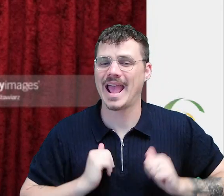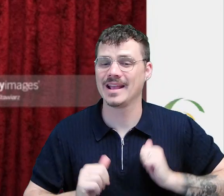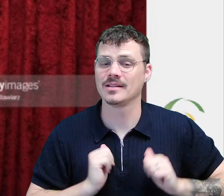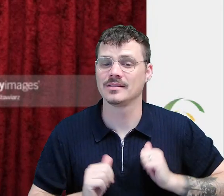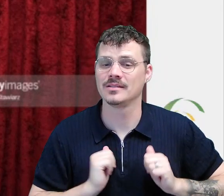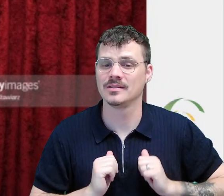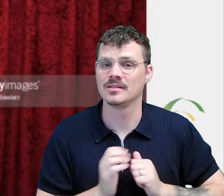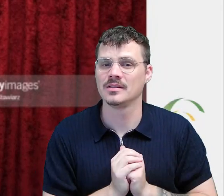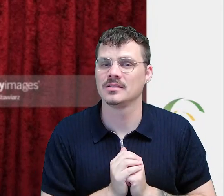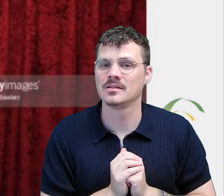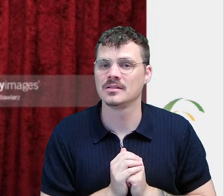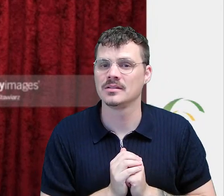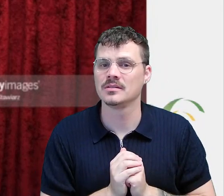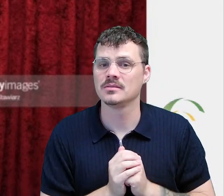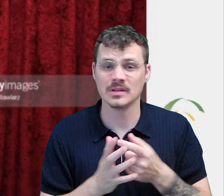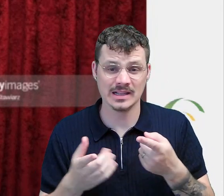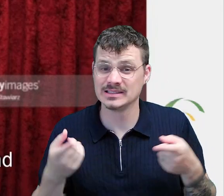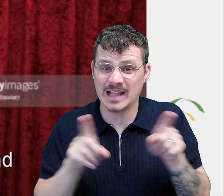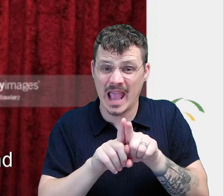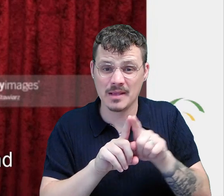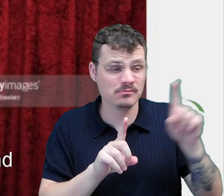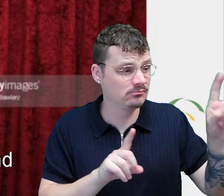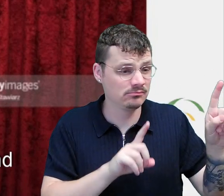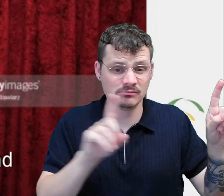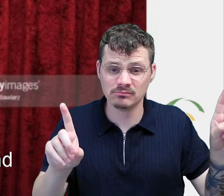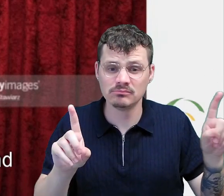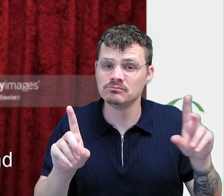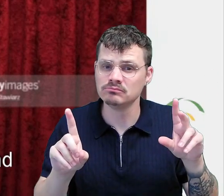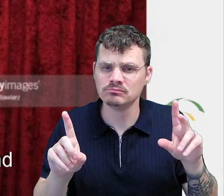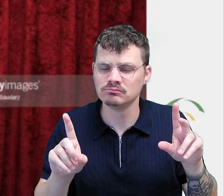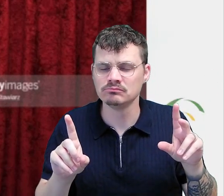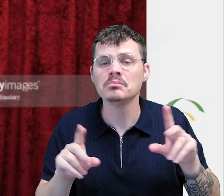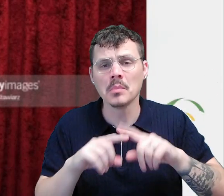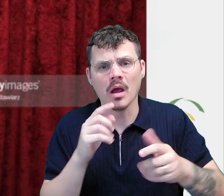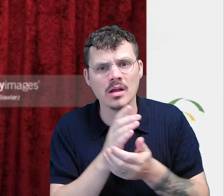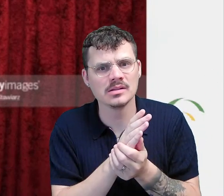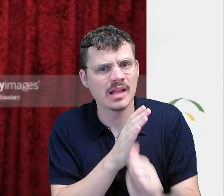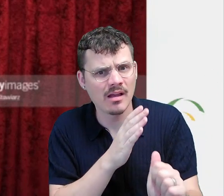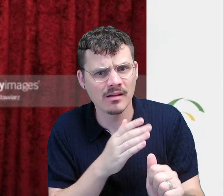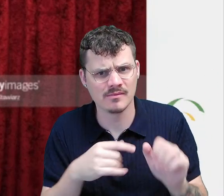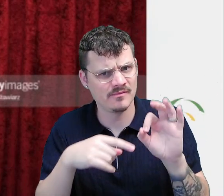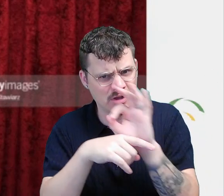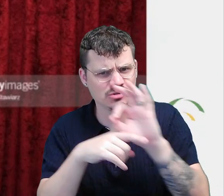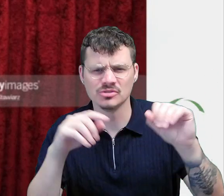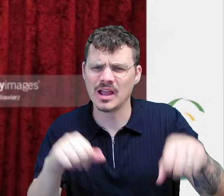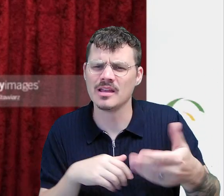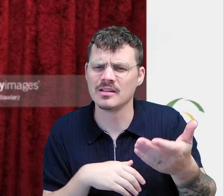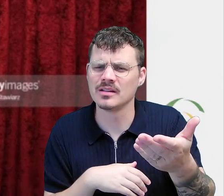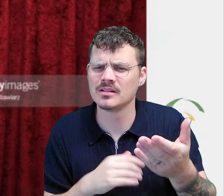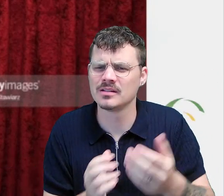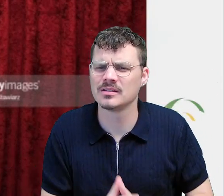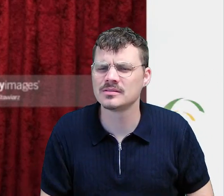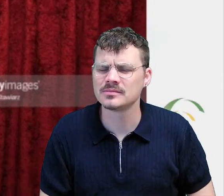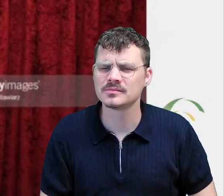He's a little different than he was, but he's still pretty darn talented and functional, isn't he?